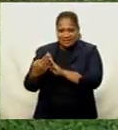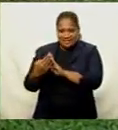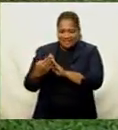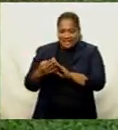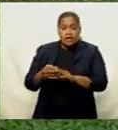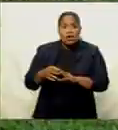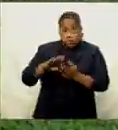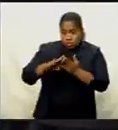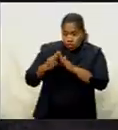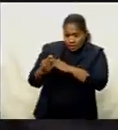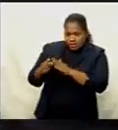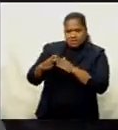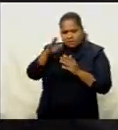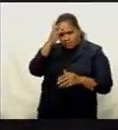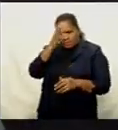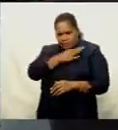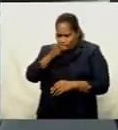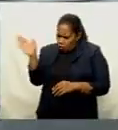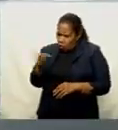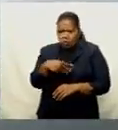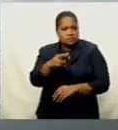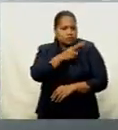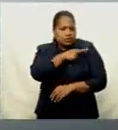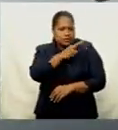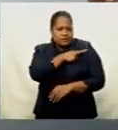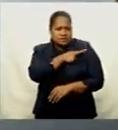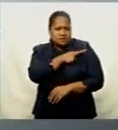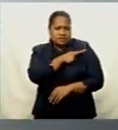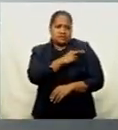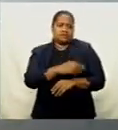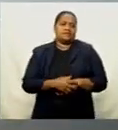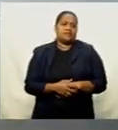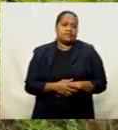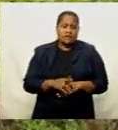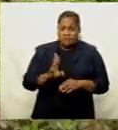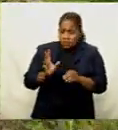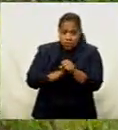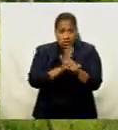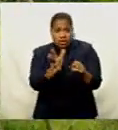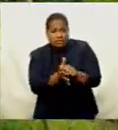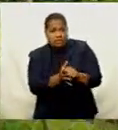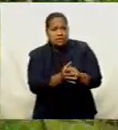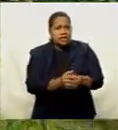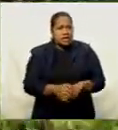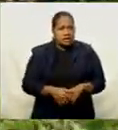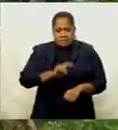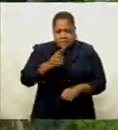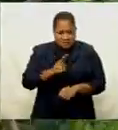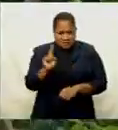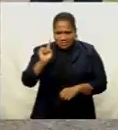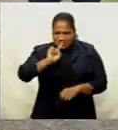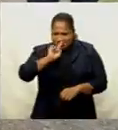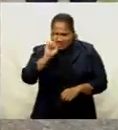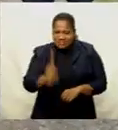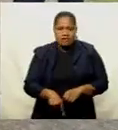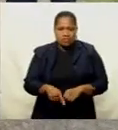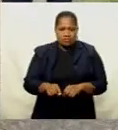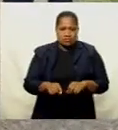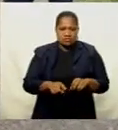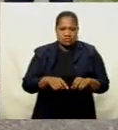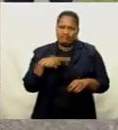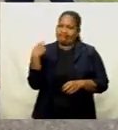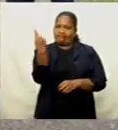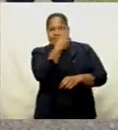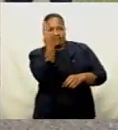community believes it's everyone's responsibility to fight COVID and have restricted unnecessary movement. We have seen that there are some people